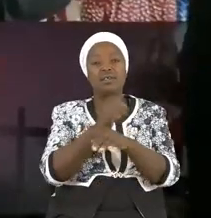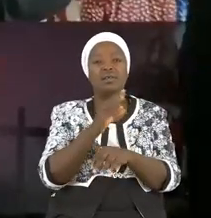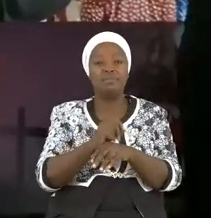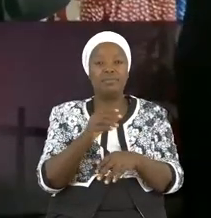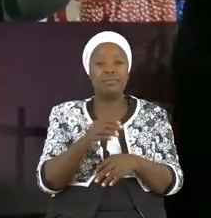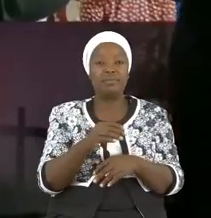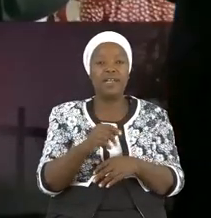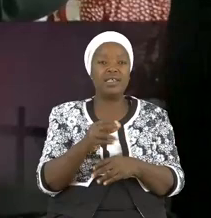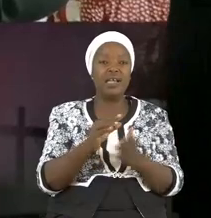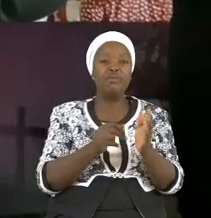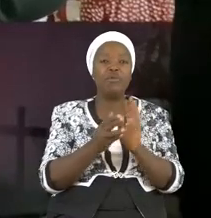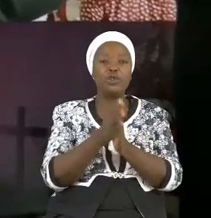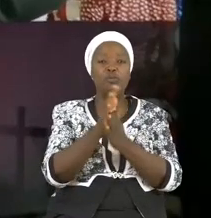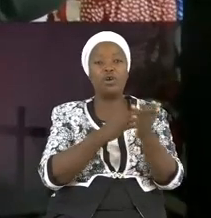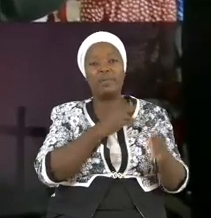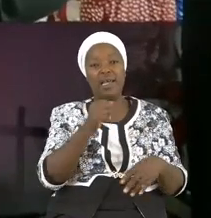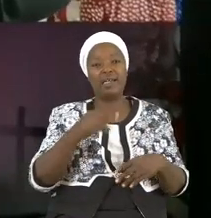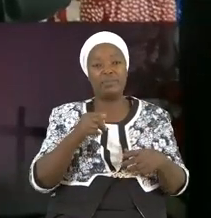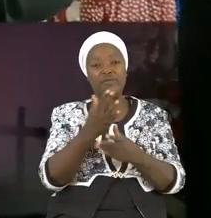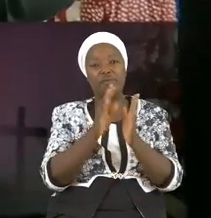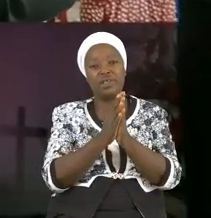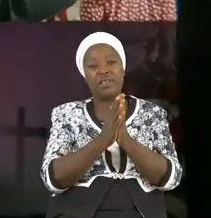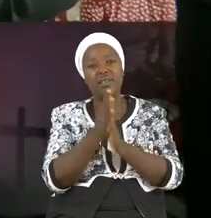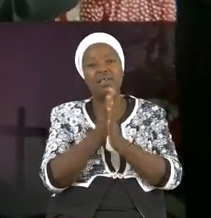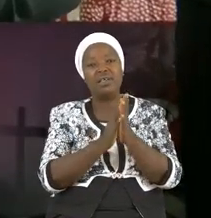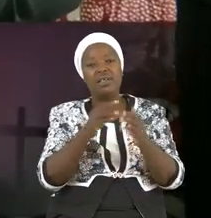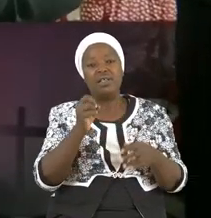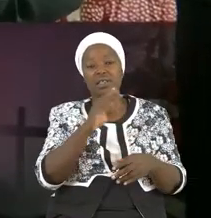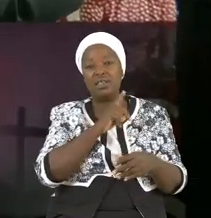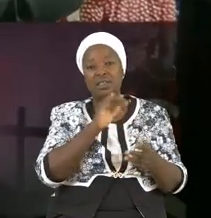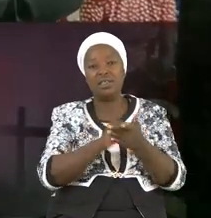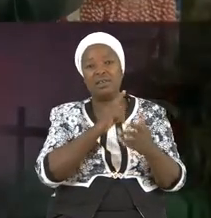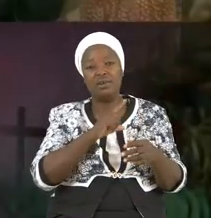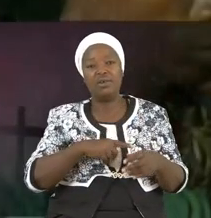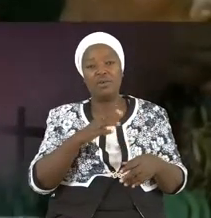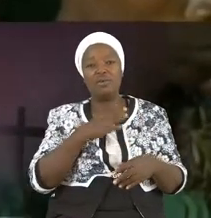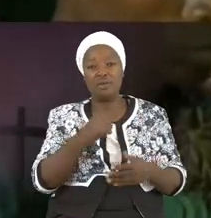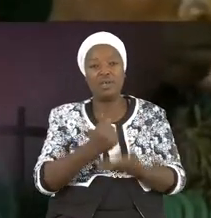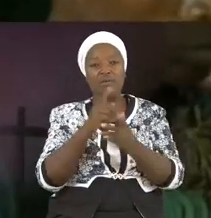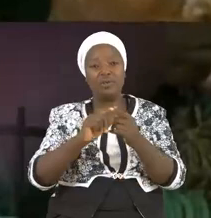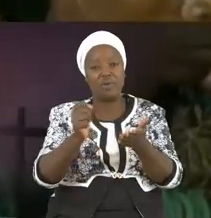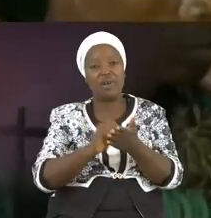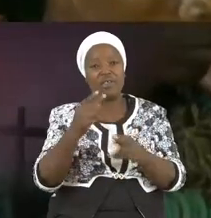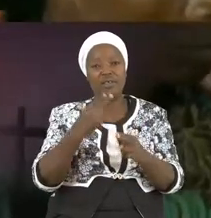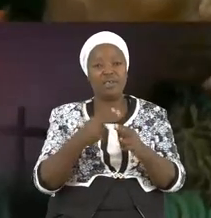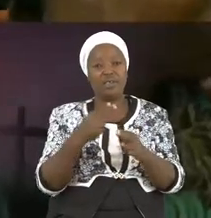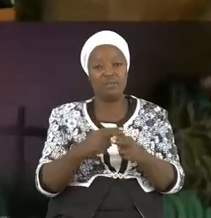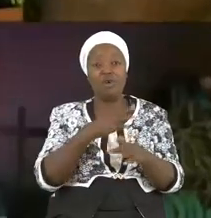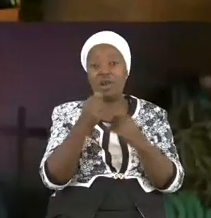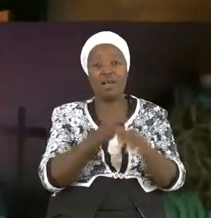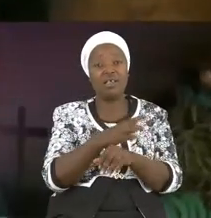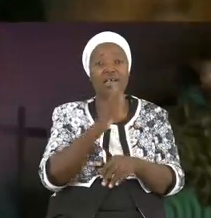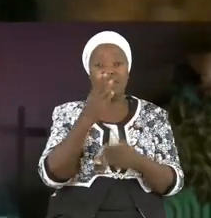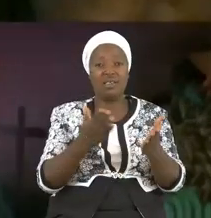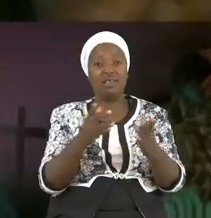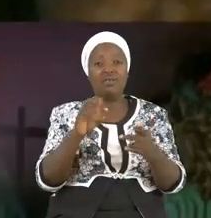you. They will get your name, your address, and how we can contact